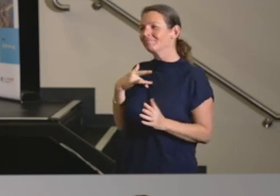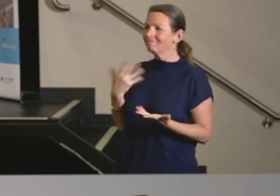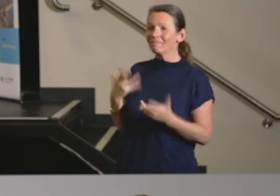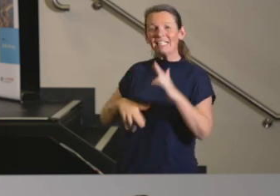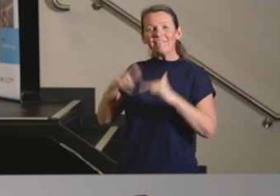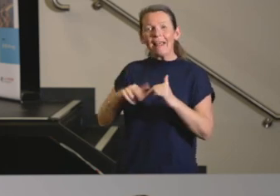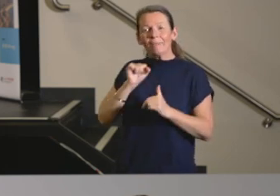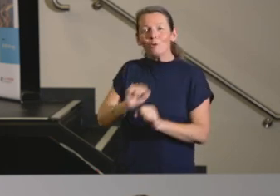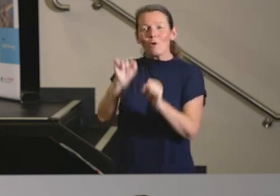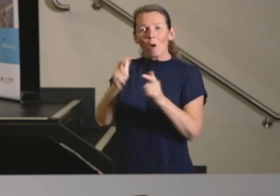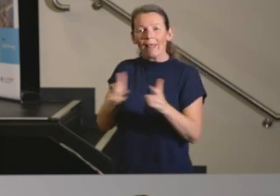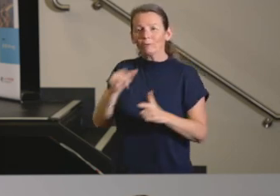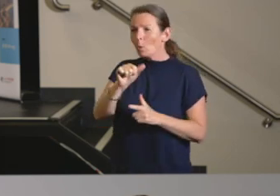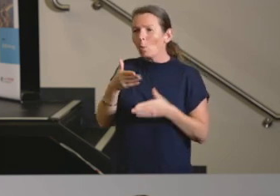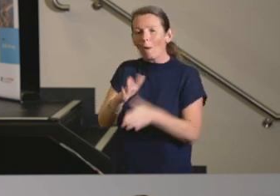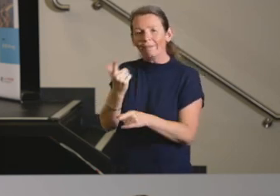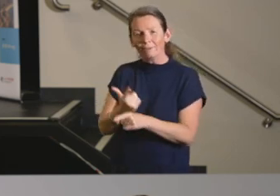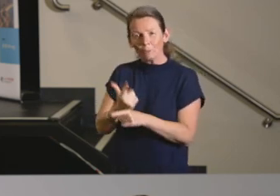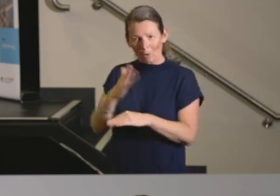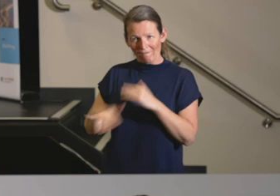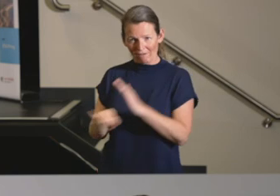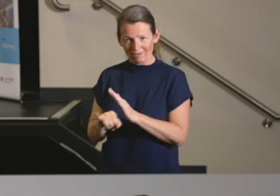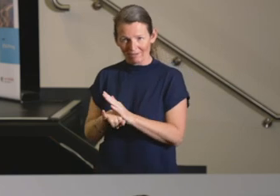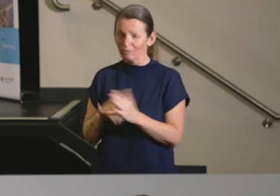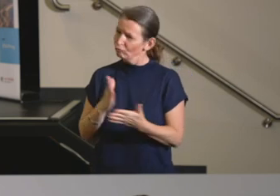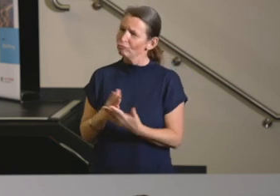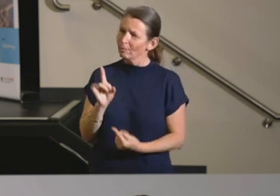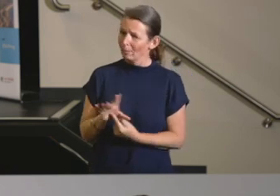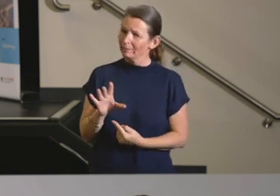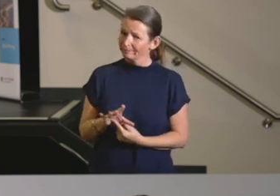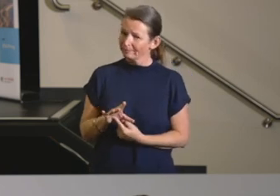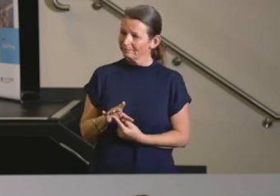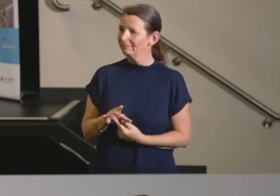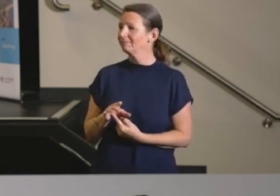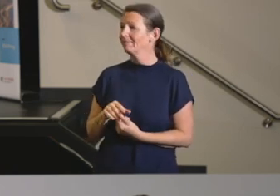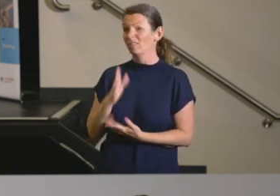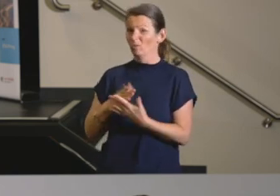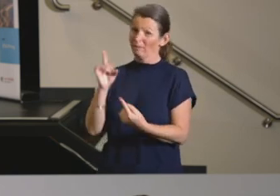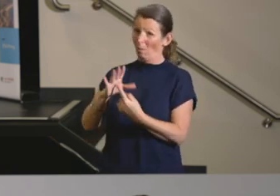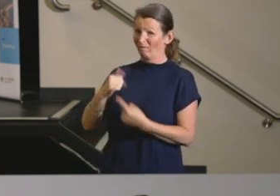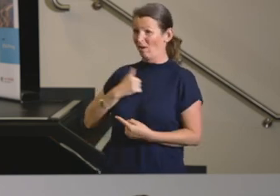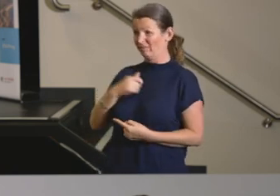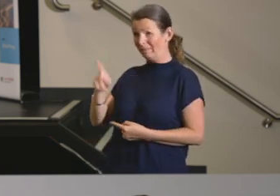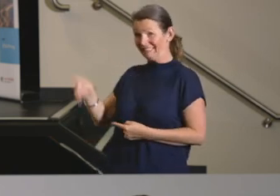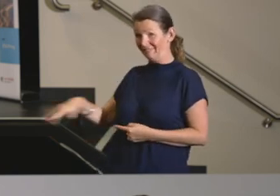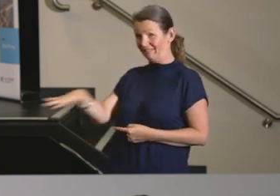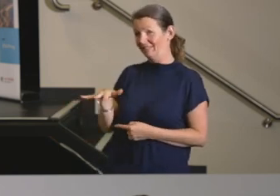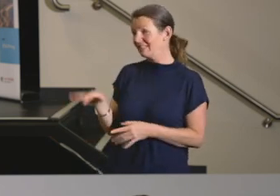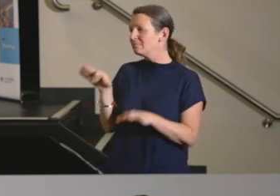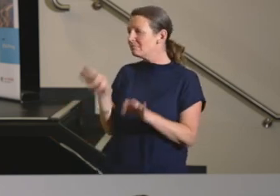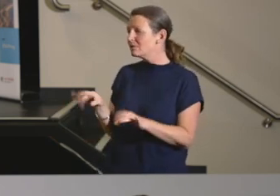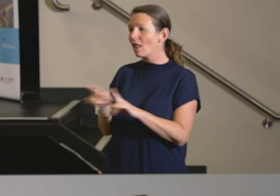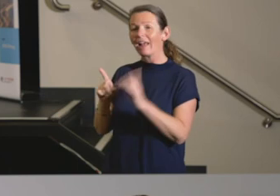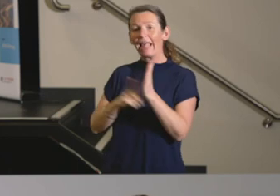own language to describe who you are and where you come from is such an important thing. And it has been an important thing for us in the Pacific, especially with things